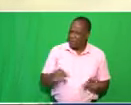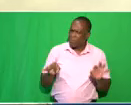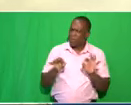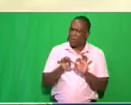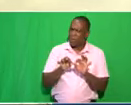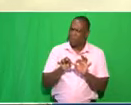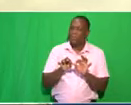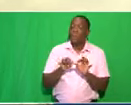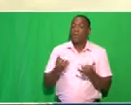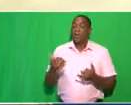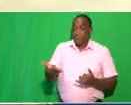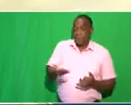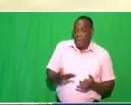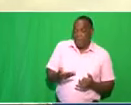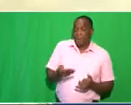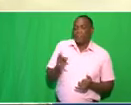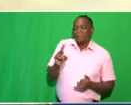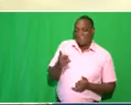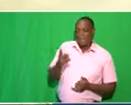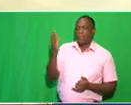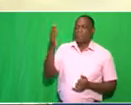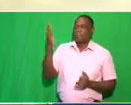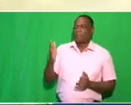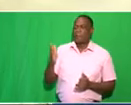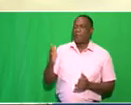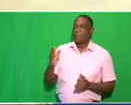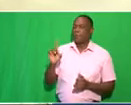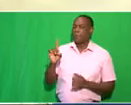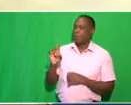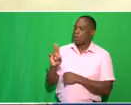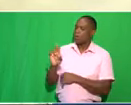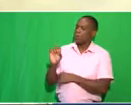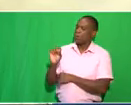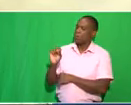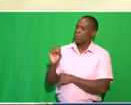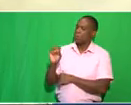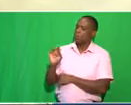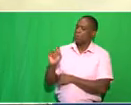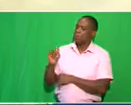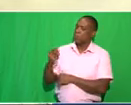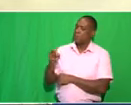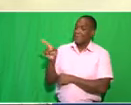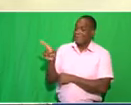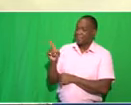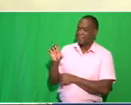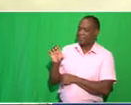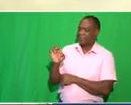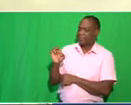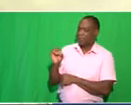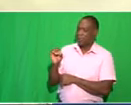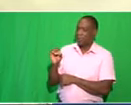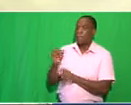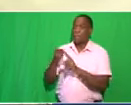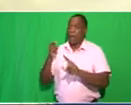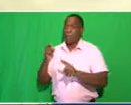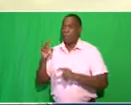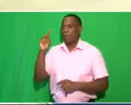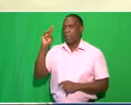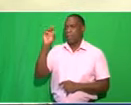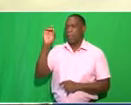Peter Smith, the Chief Education Officer of the Ministry of Education and a member of this committee. And he's going to talk about the